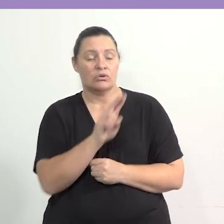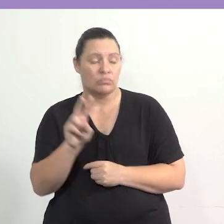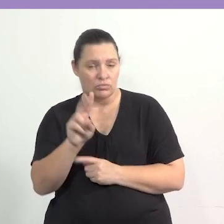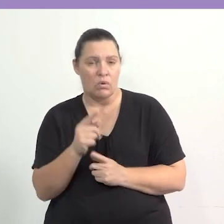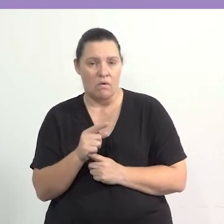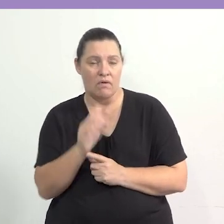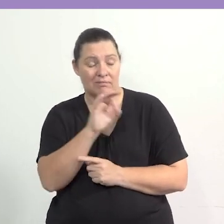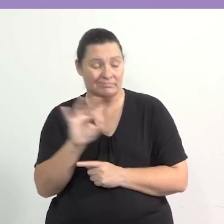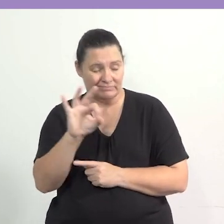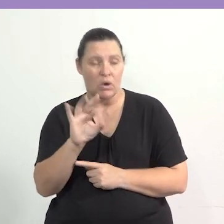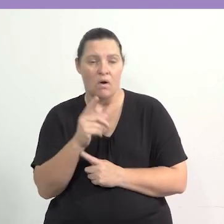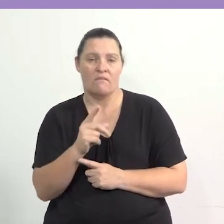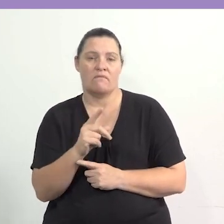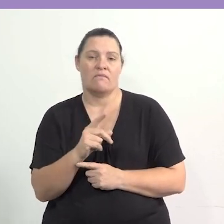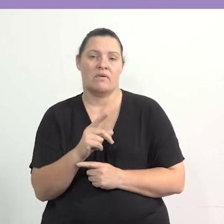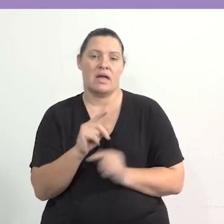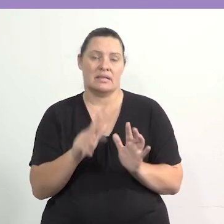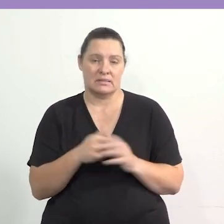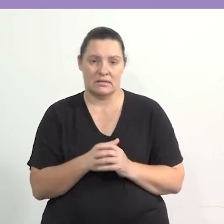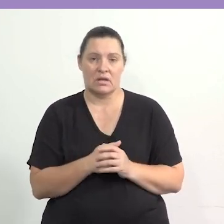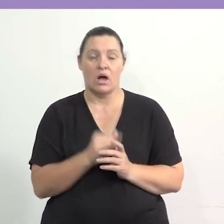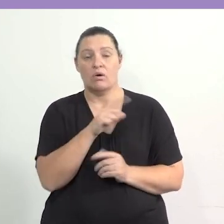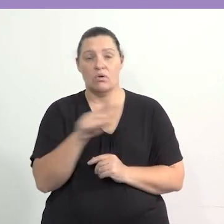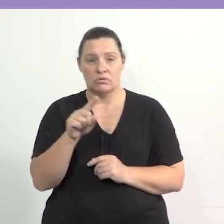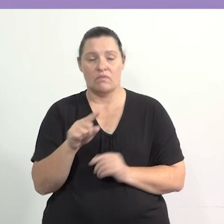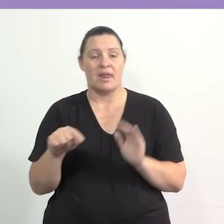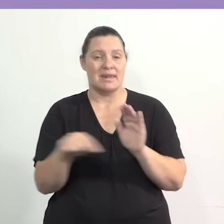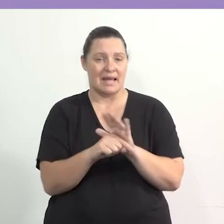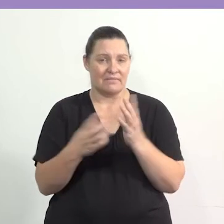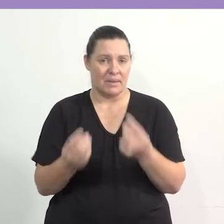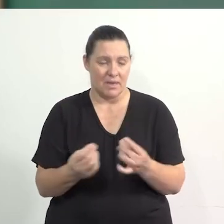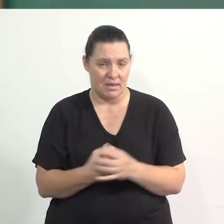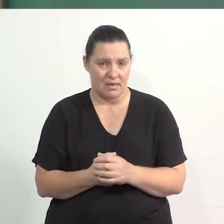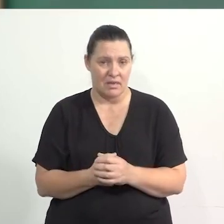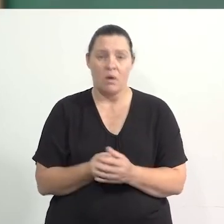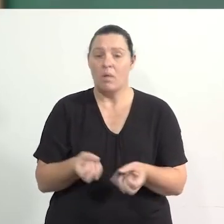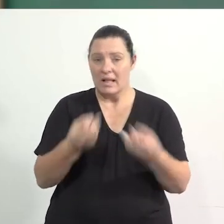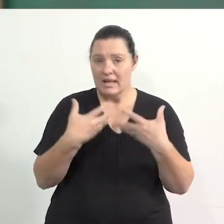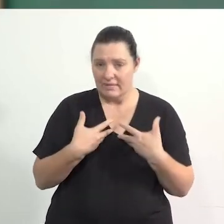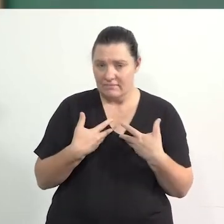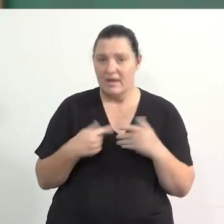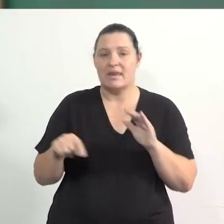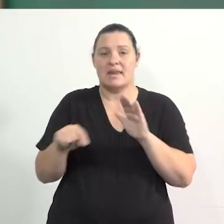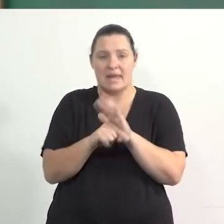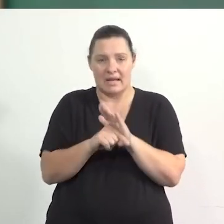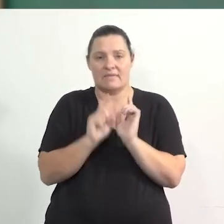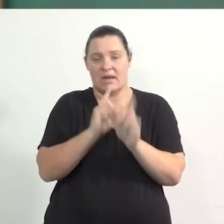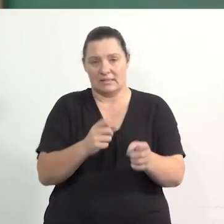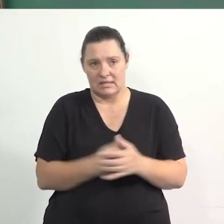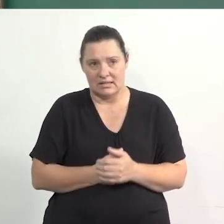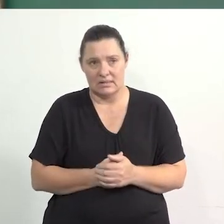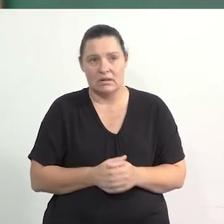root of negative 8. Again, remember, the cube root of a negative number will give us a negative